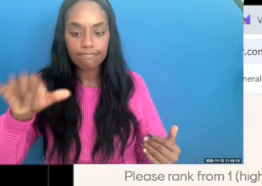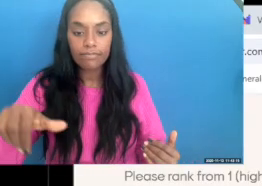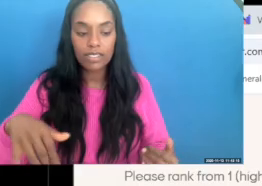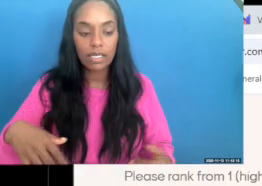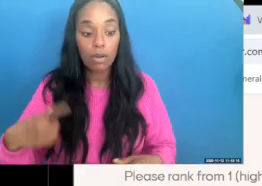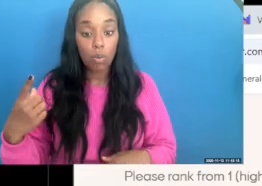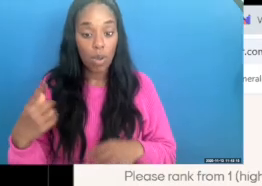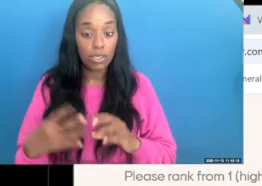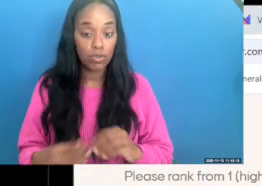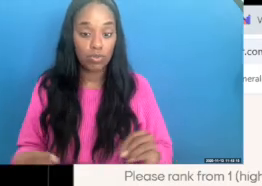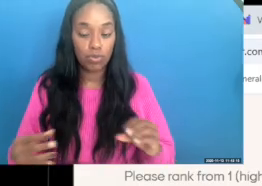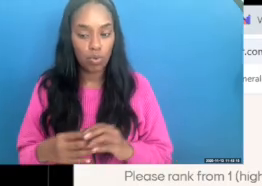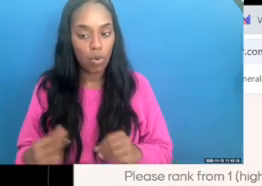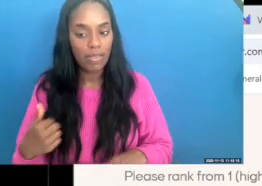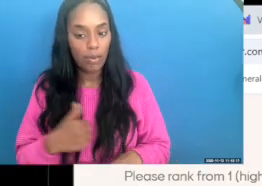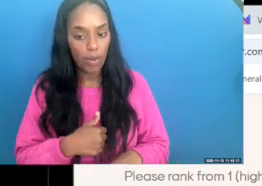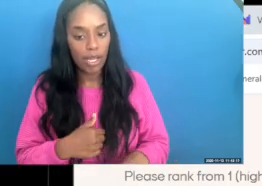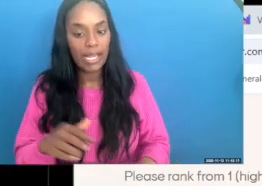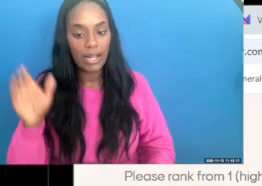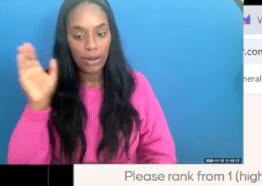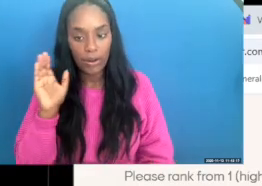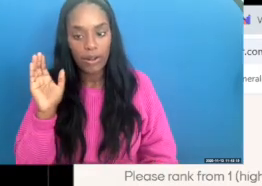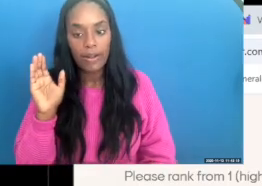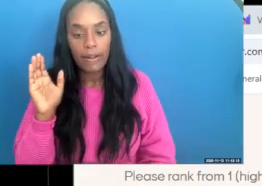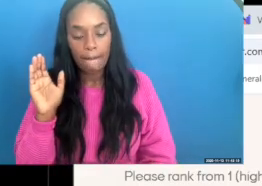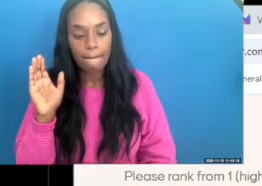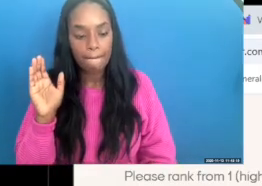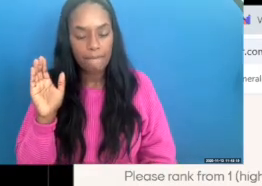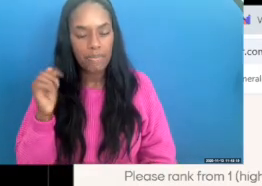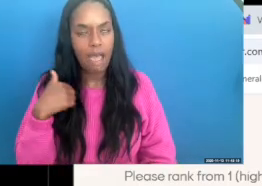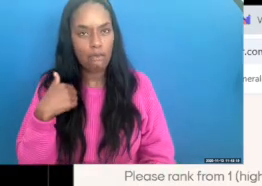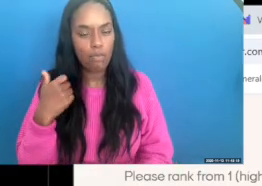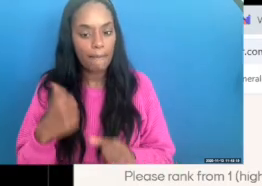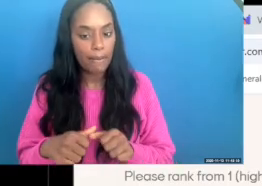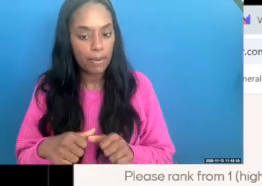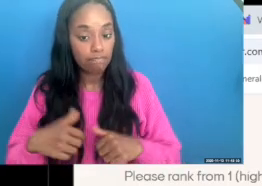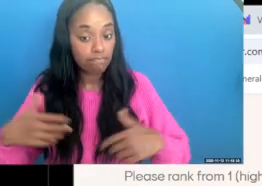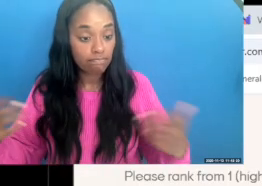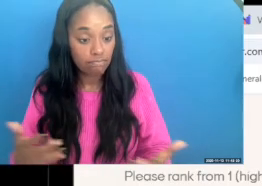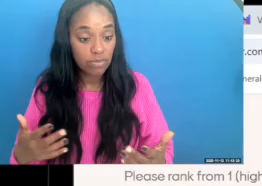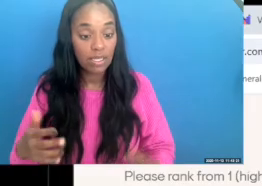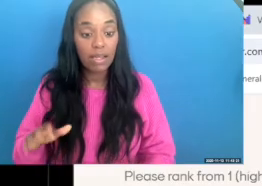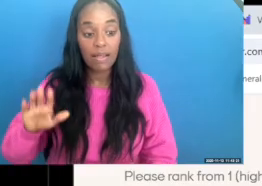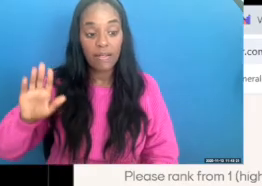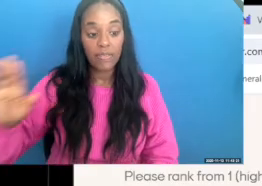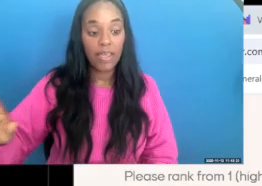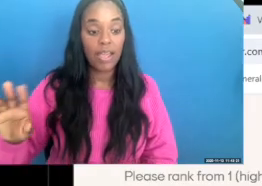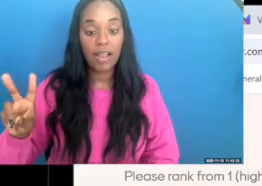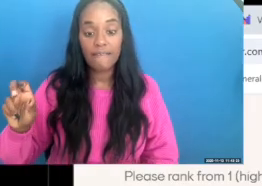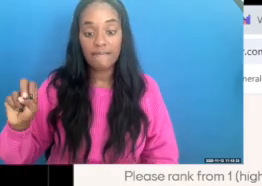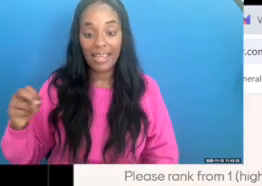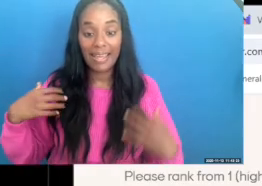perspective into this room, and to just kind of be mindful and aware of that. One story that we